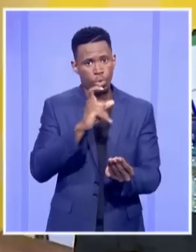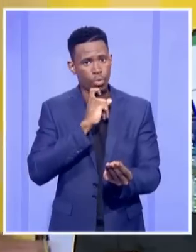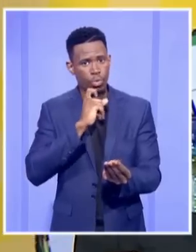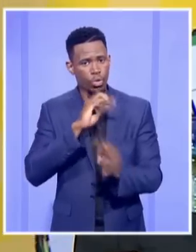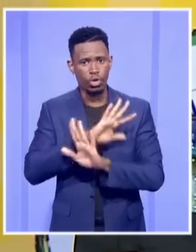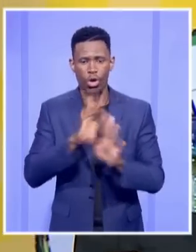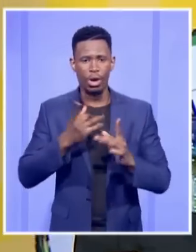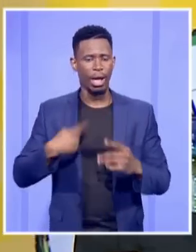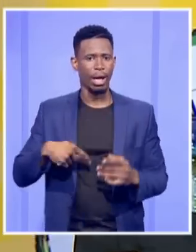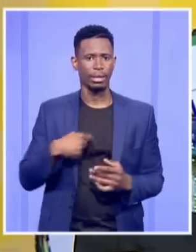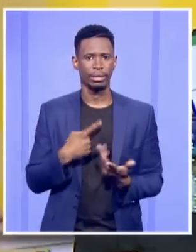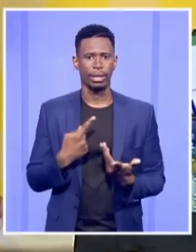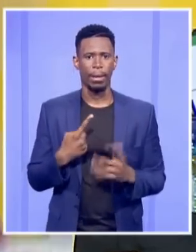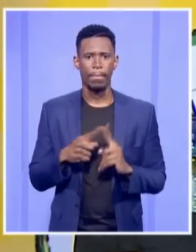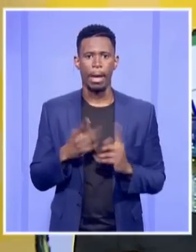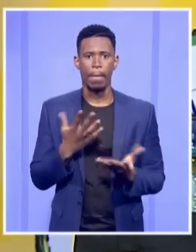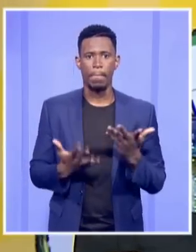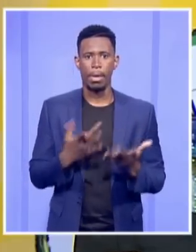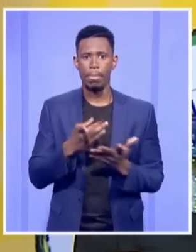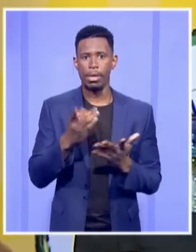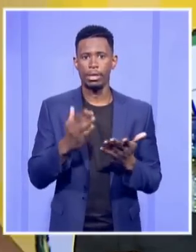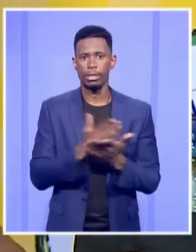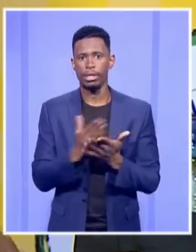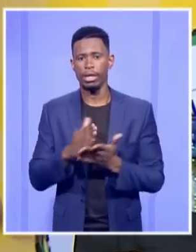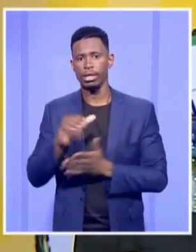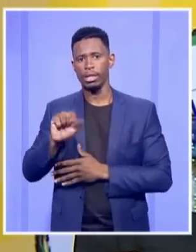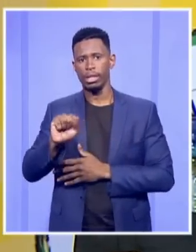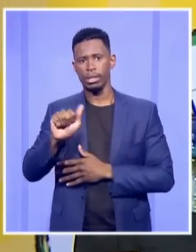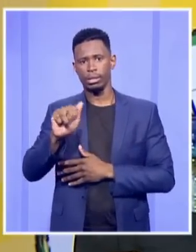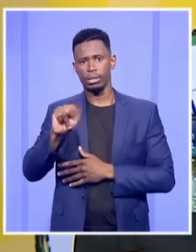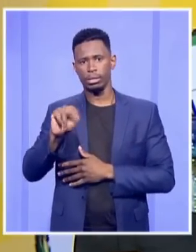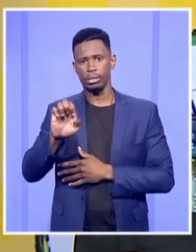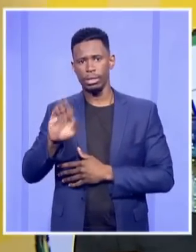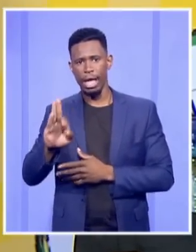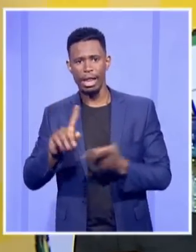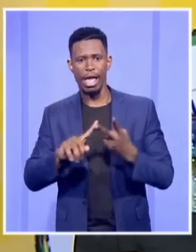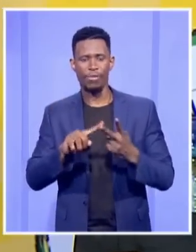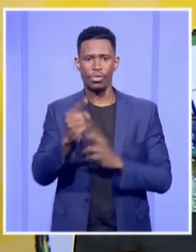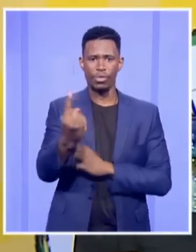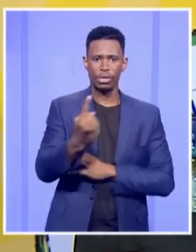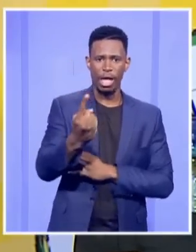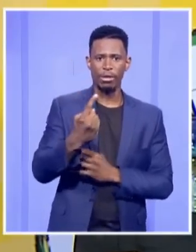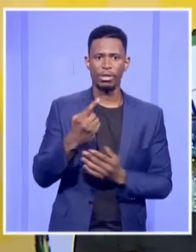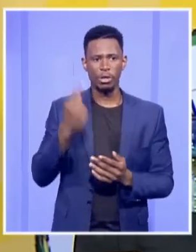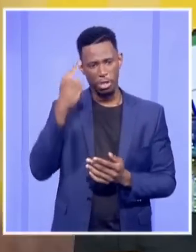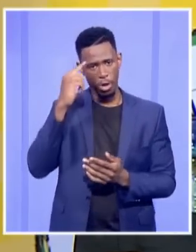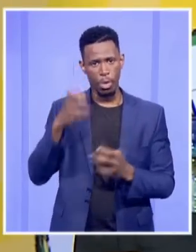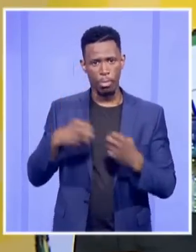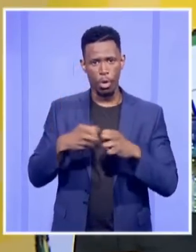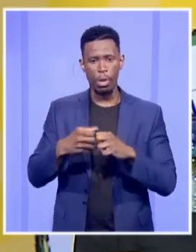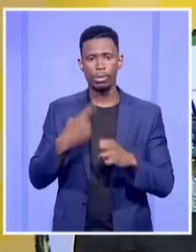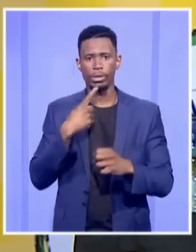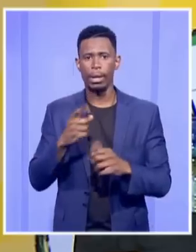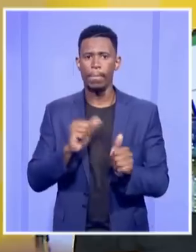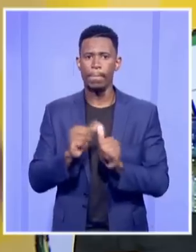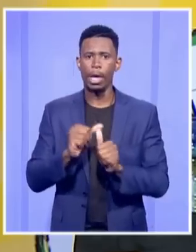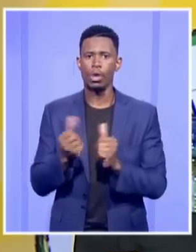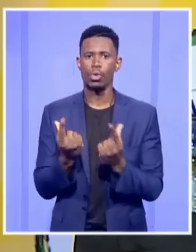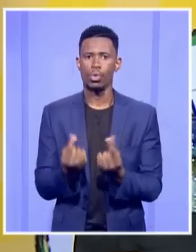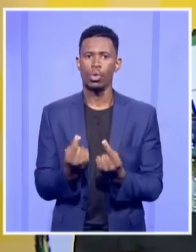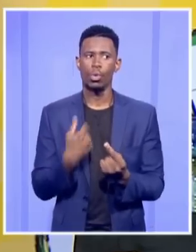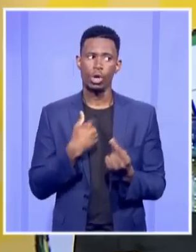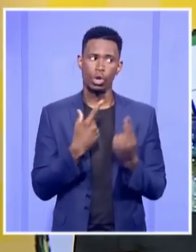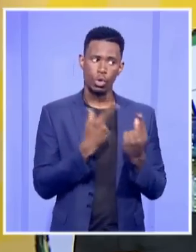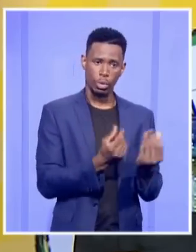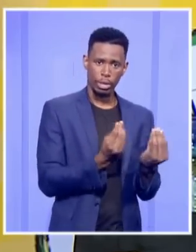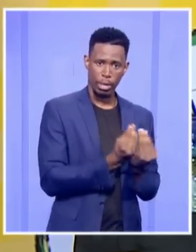But because it was creating an issue with SANEF, with yourselves, with everyone, we said, no, maybe we must go do these things. Come and show